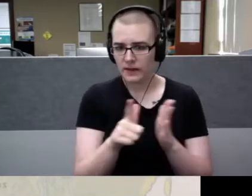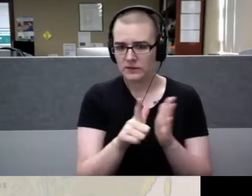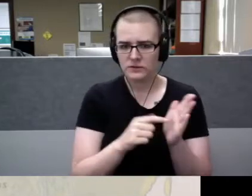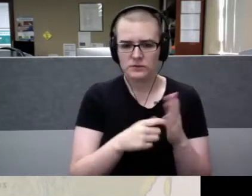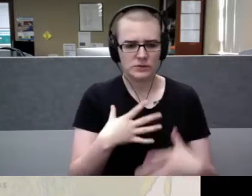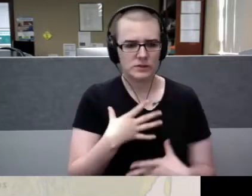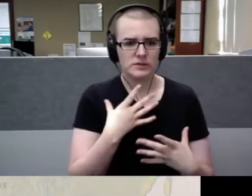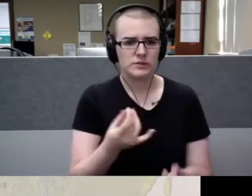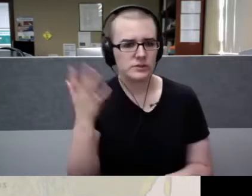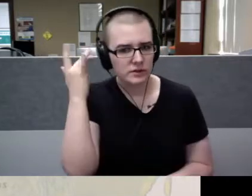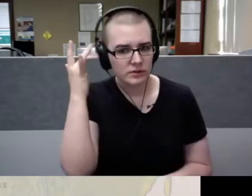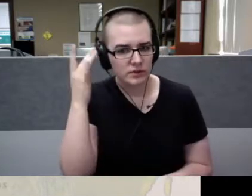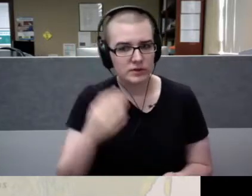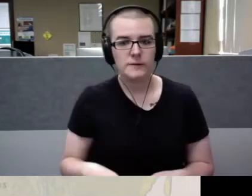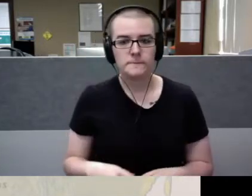protected women